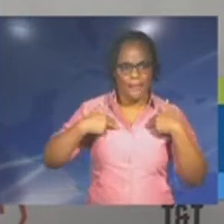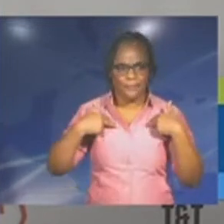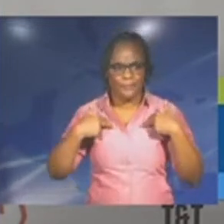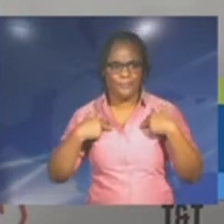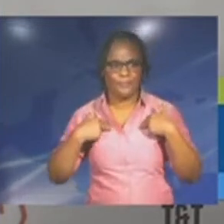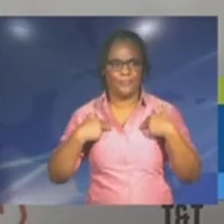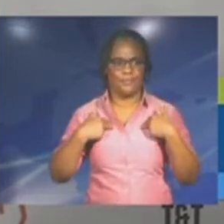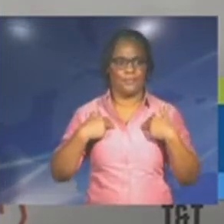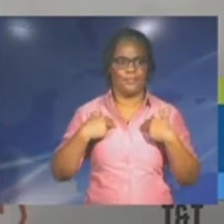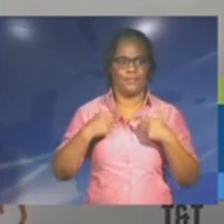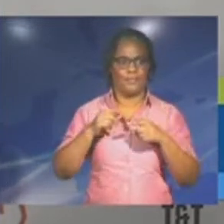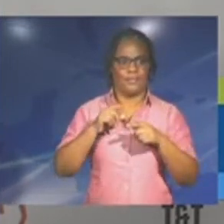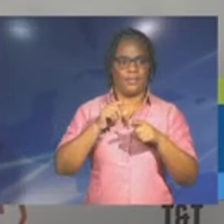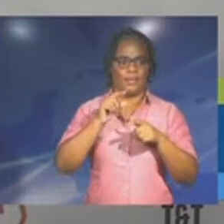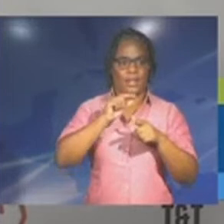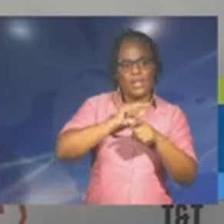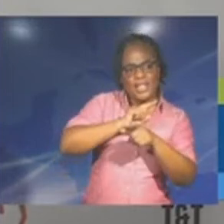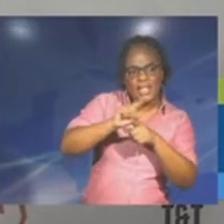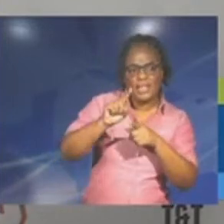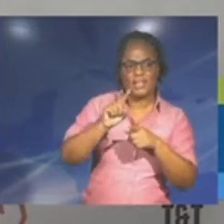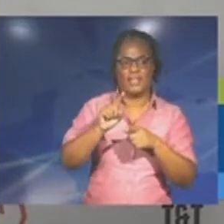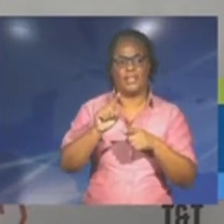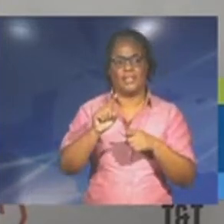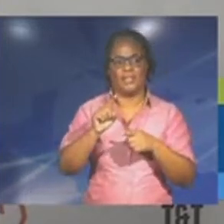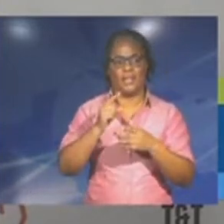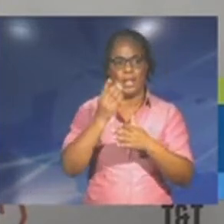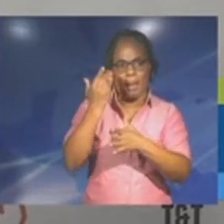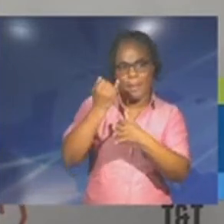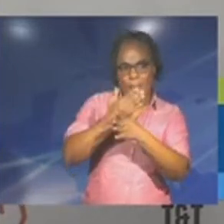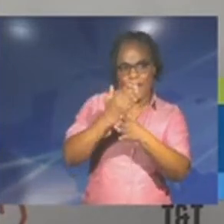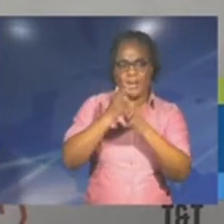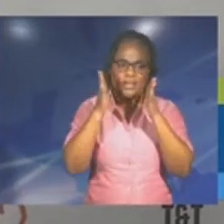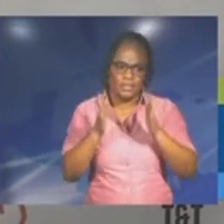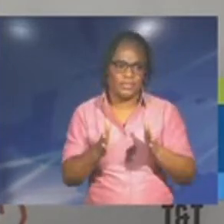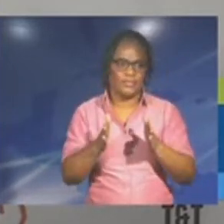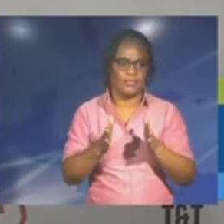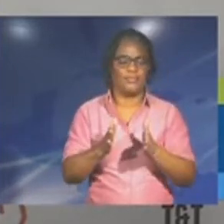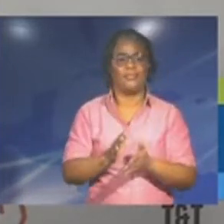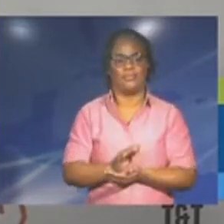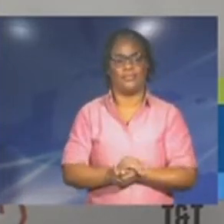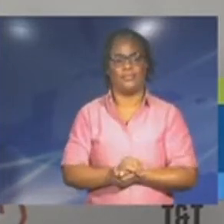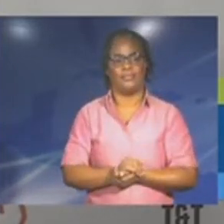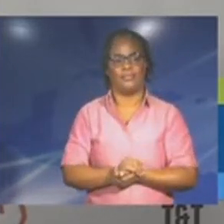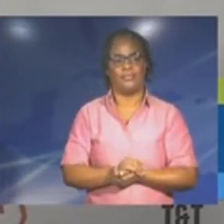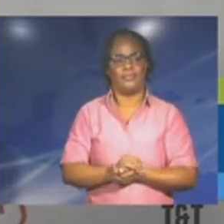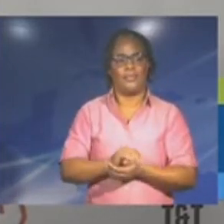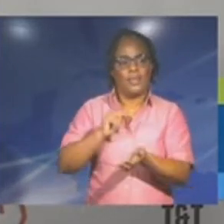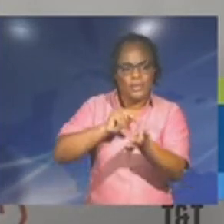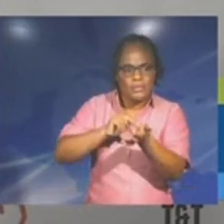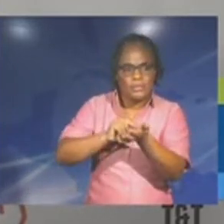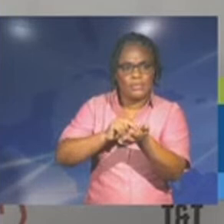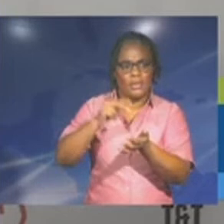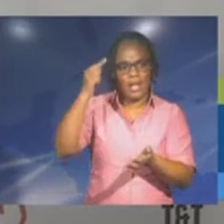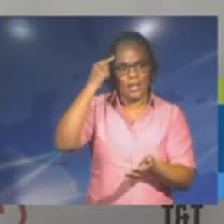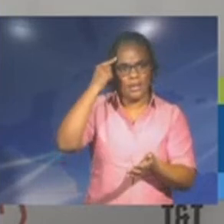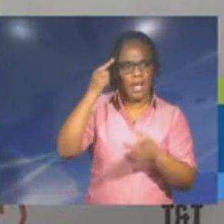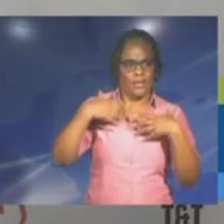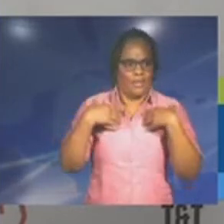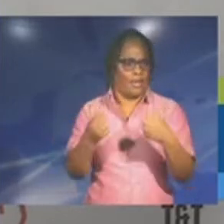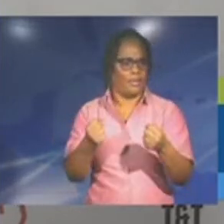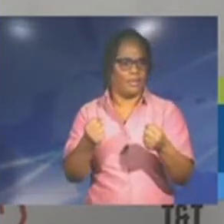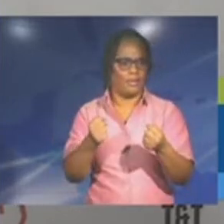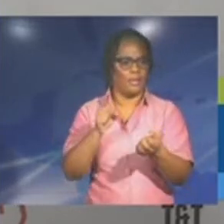do their regular check-ins with us. We schedule appointments regularly to meet with them and to share